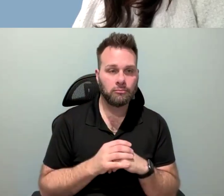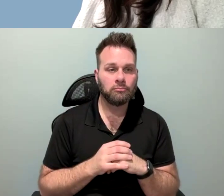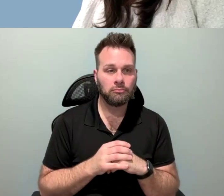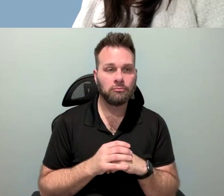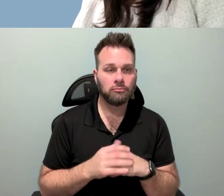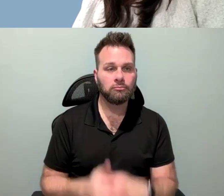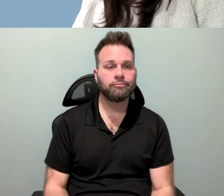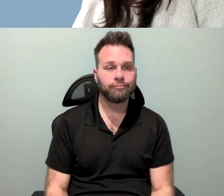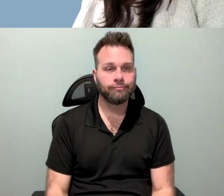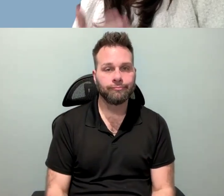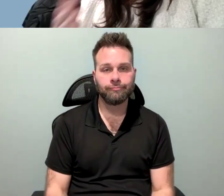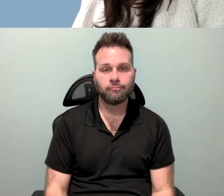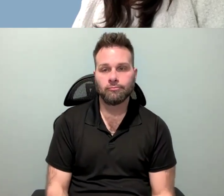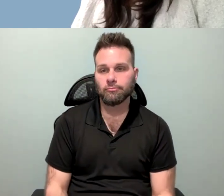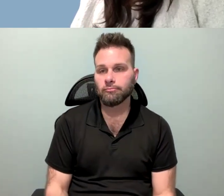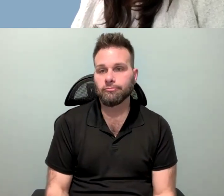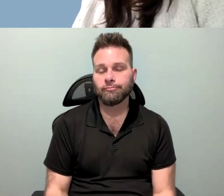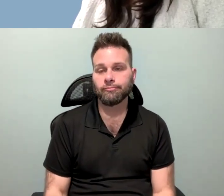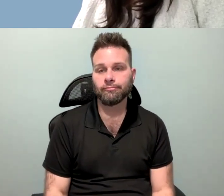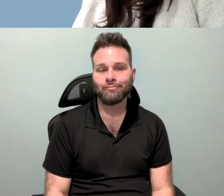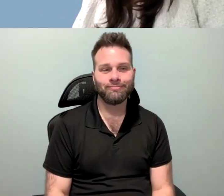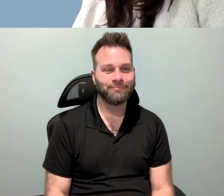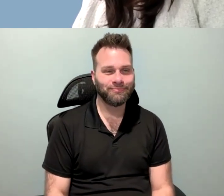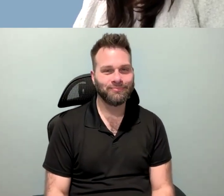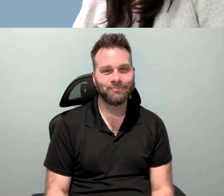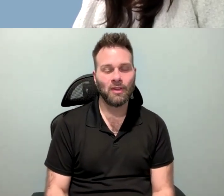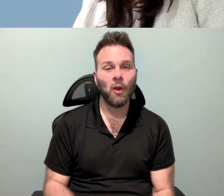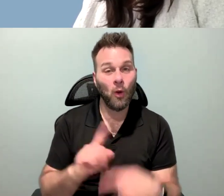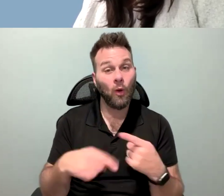recognize that. So. The faces behind the phone